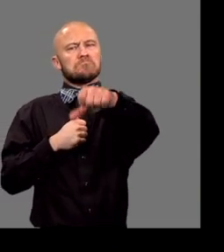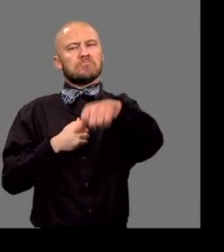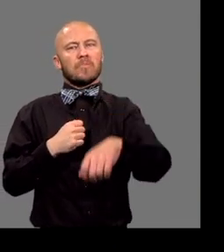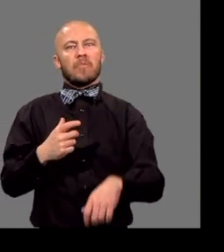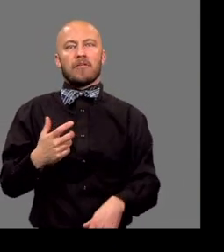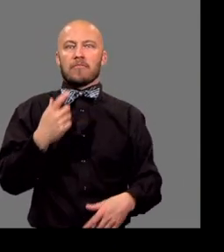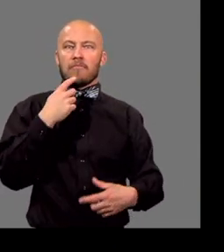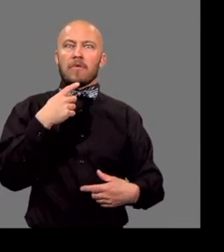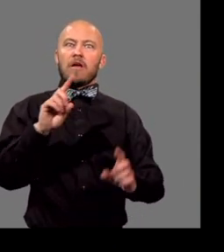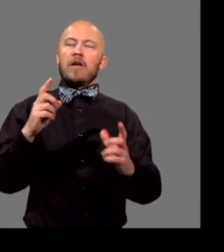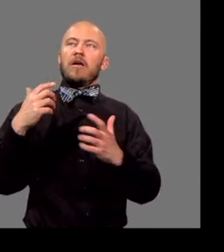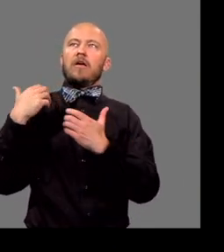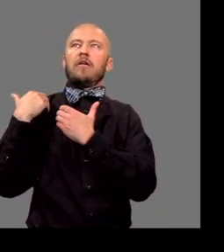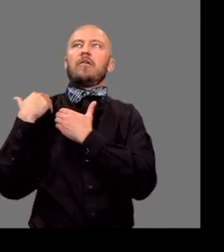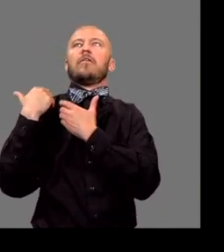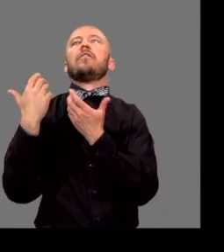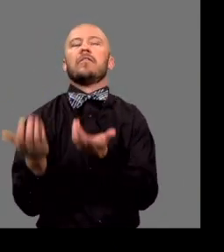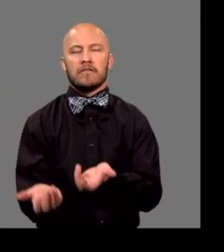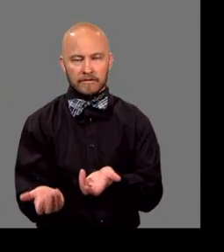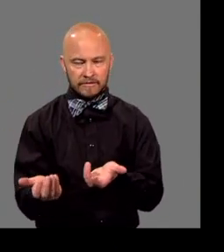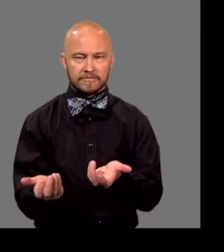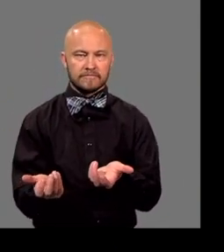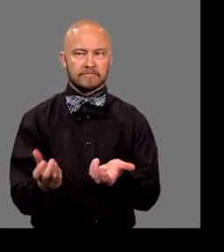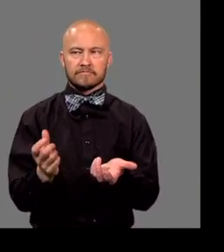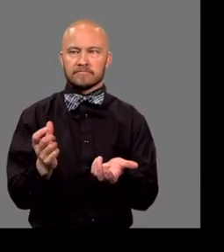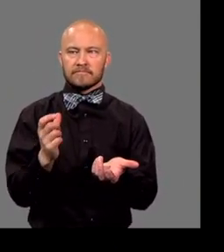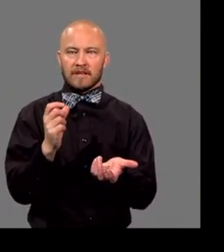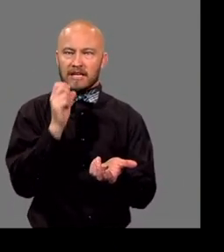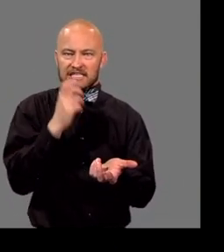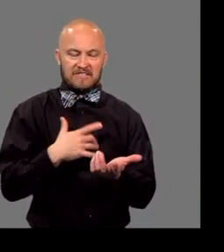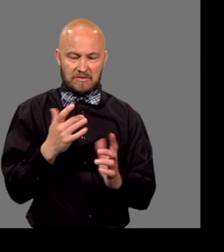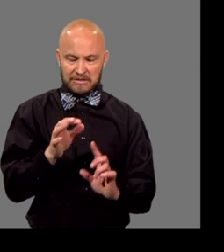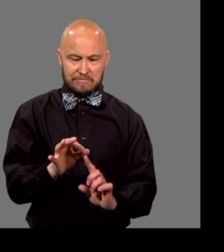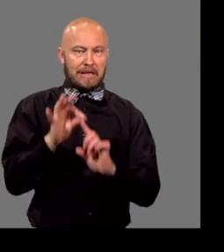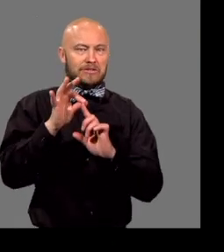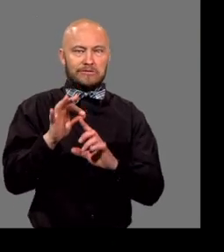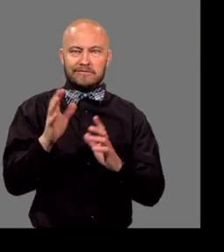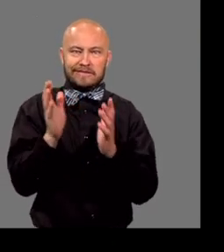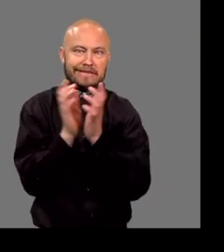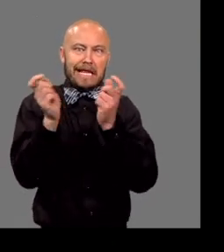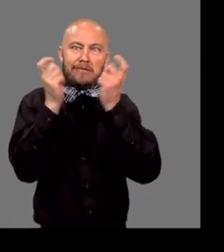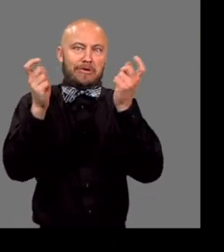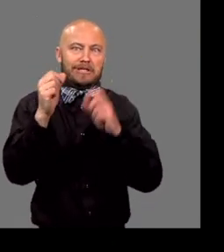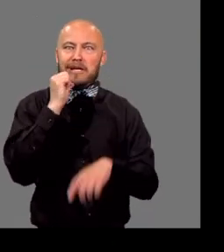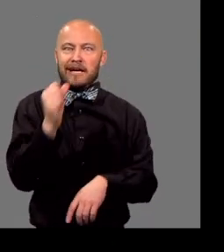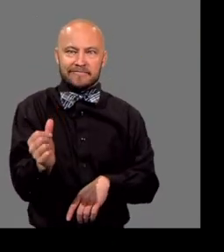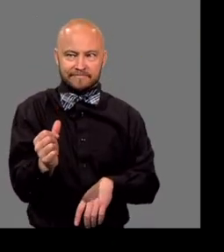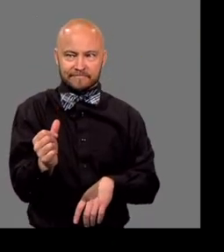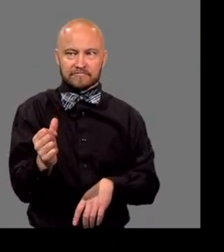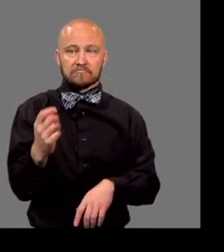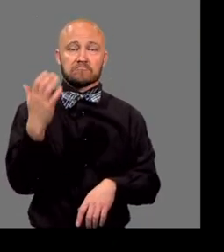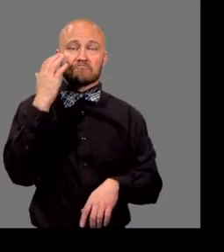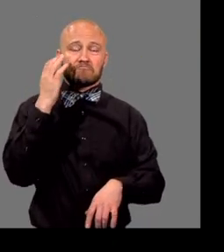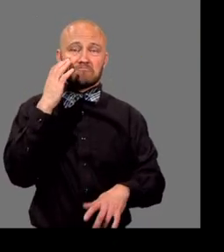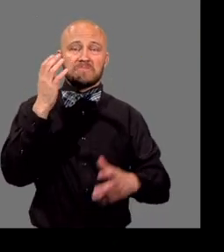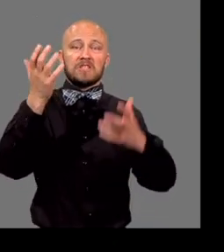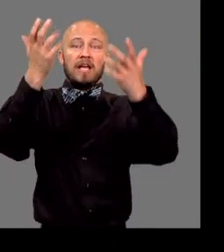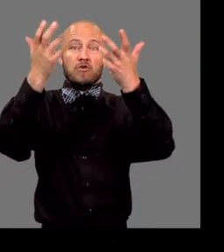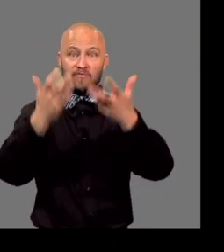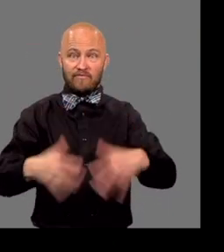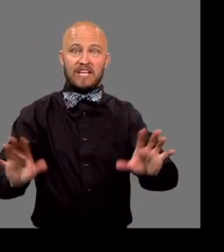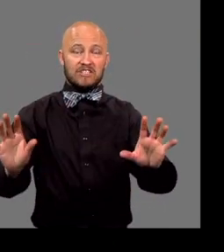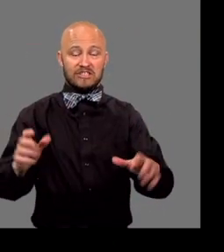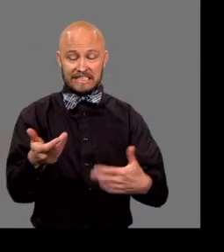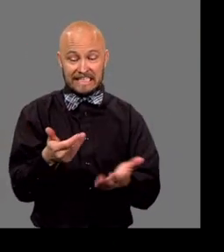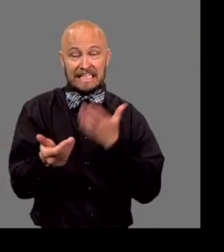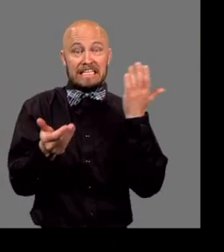sense of relief. I didn't feel special. I didn't even feel like celebrating. All I knew was that I had done it. It hadn't